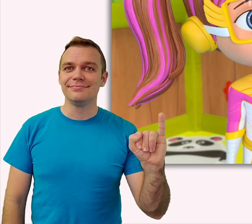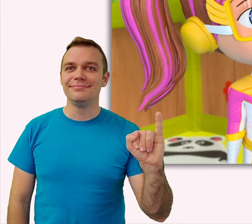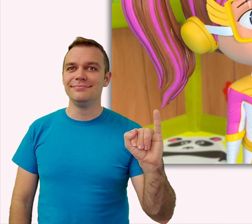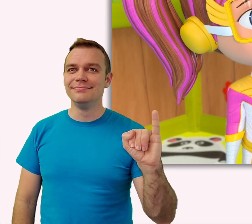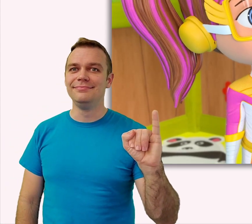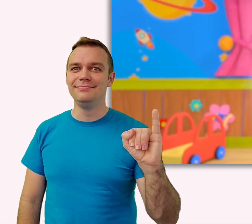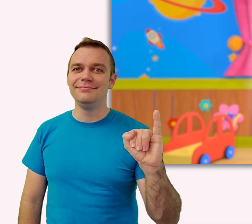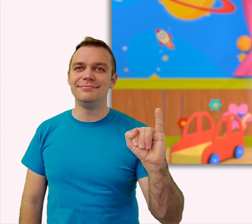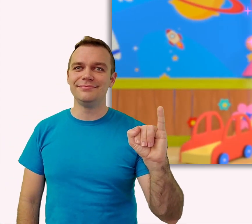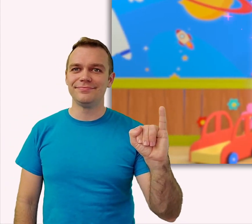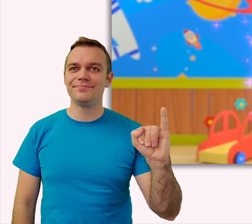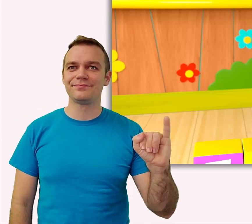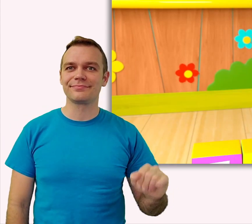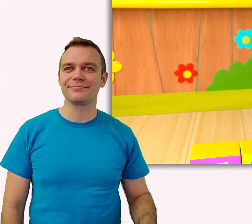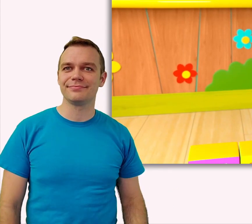I